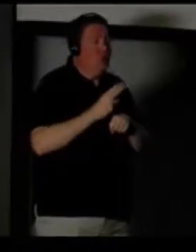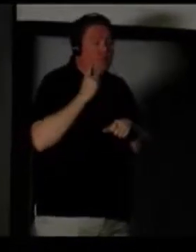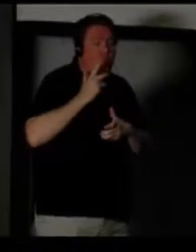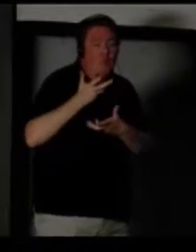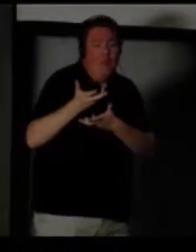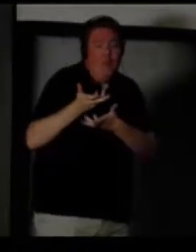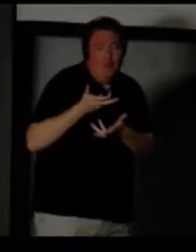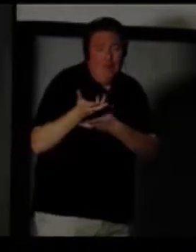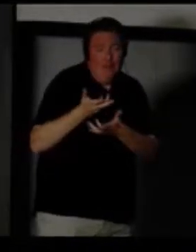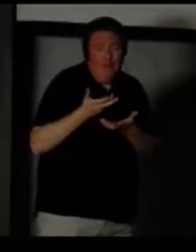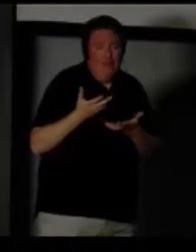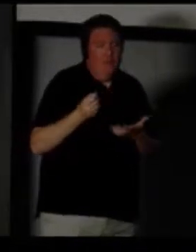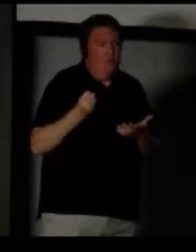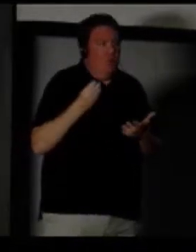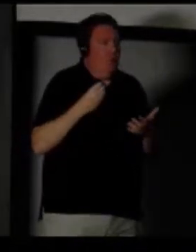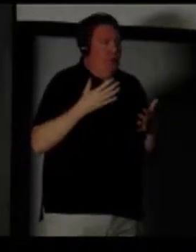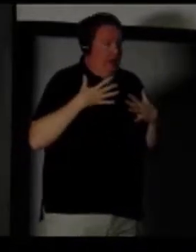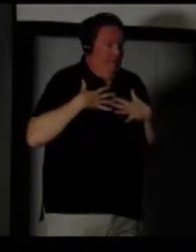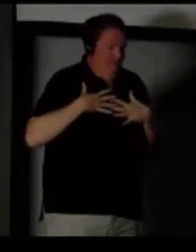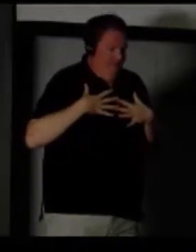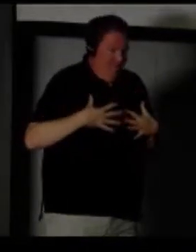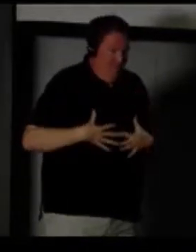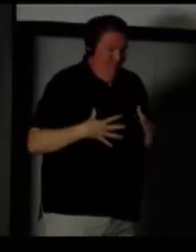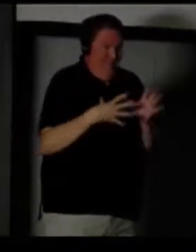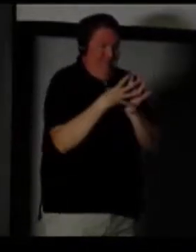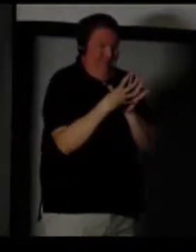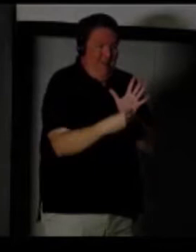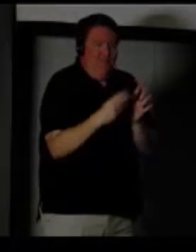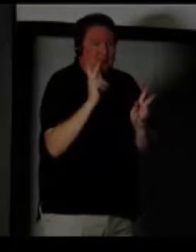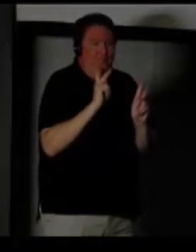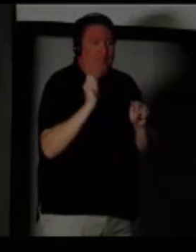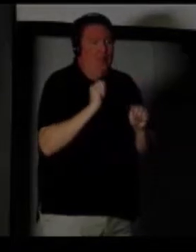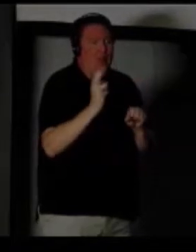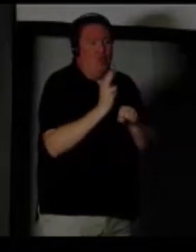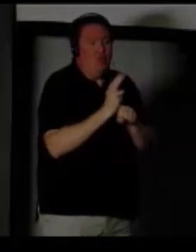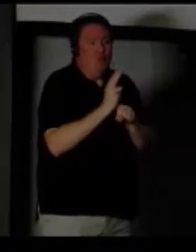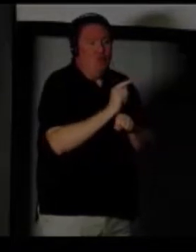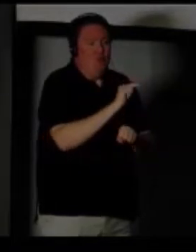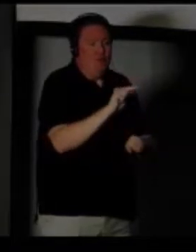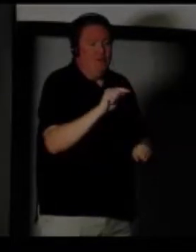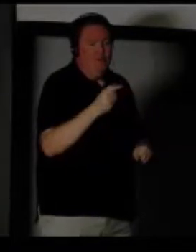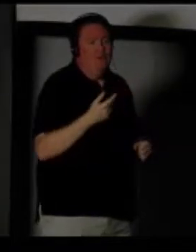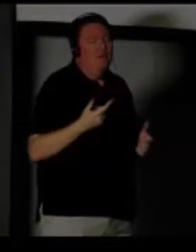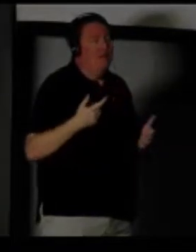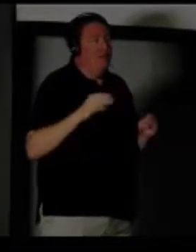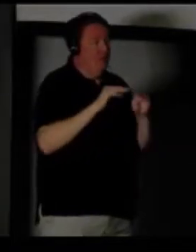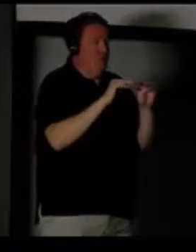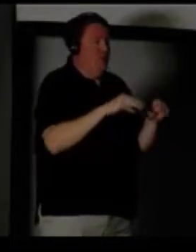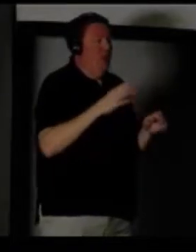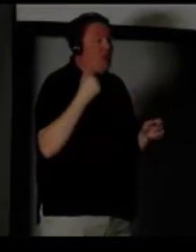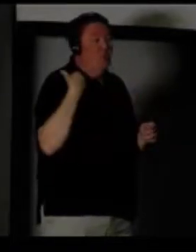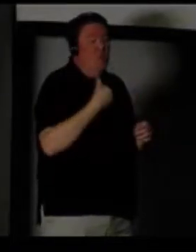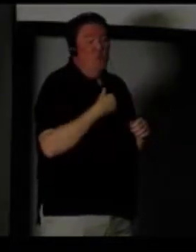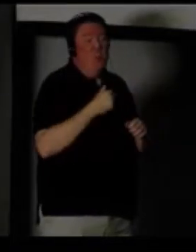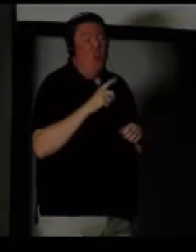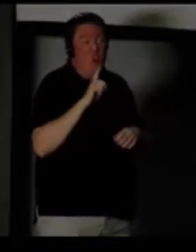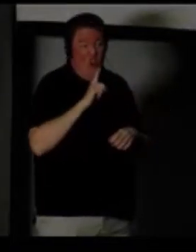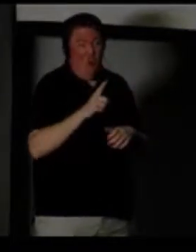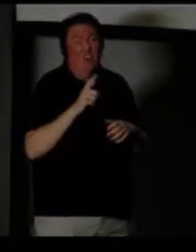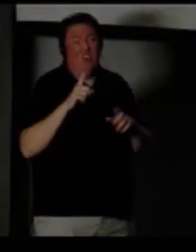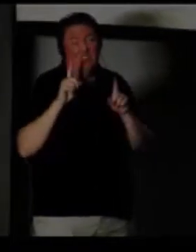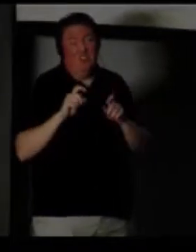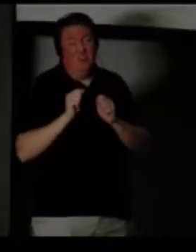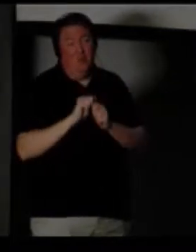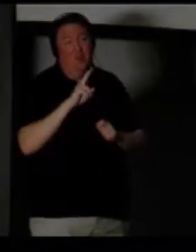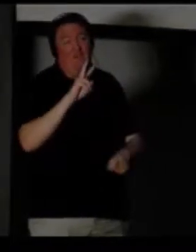to have physical replicas that people can use in the galleries. And we're experimenting with augmented reality and